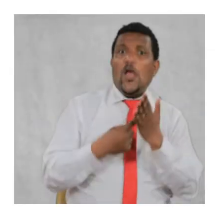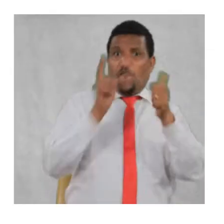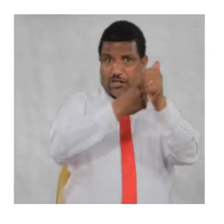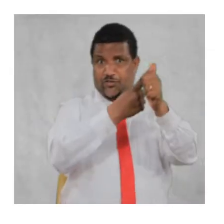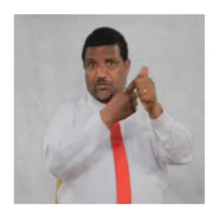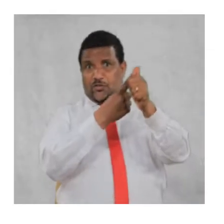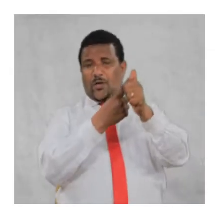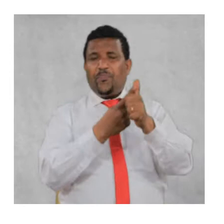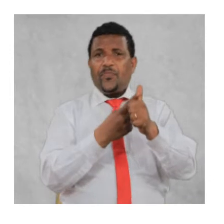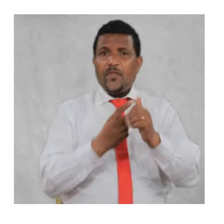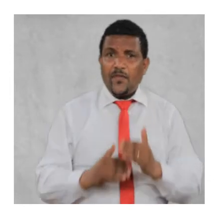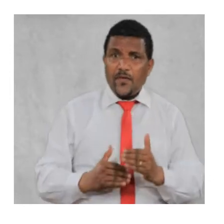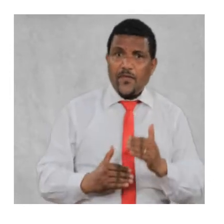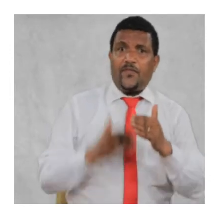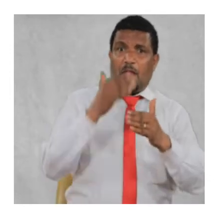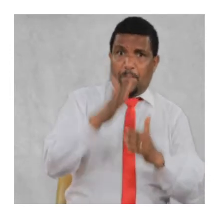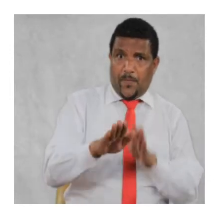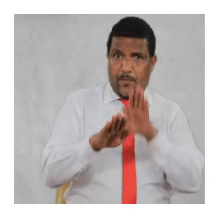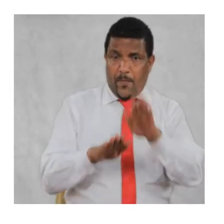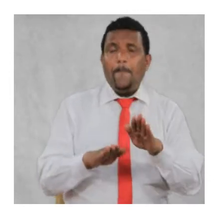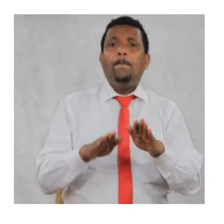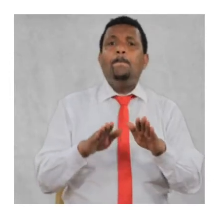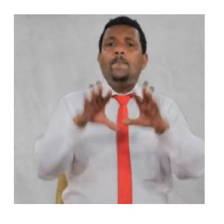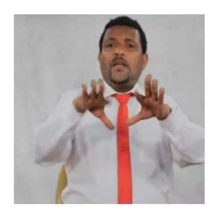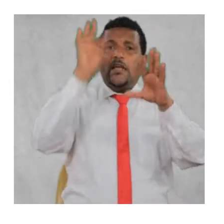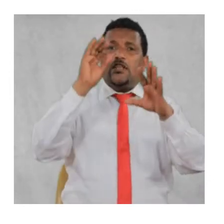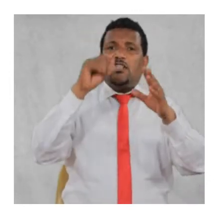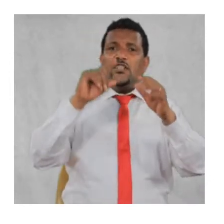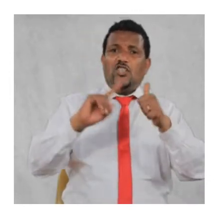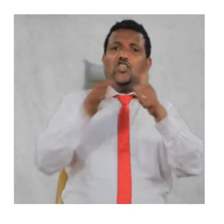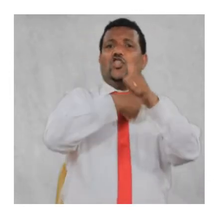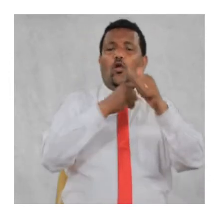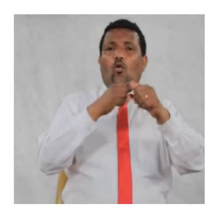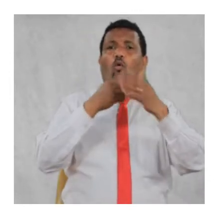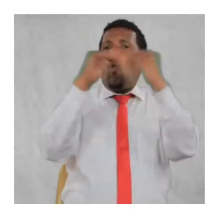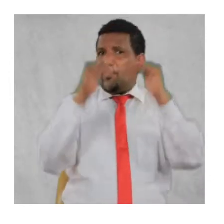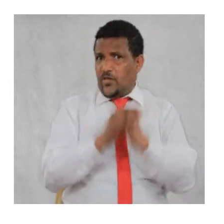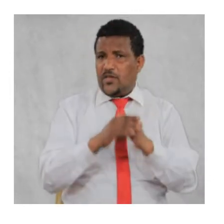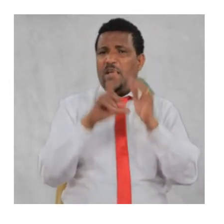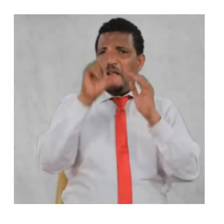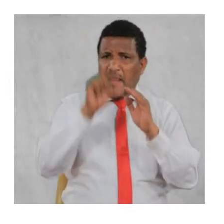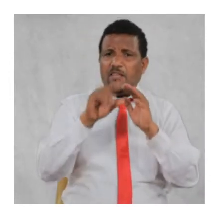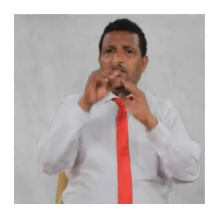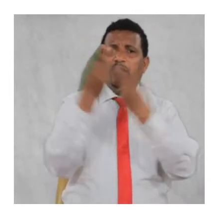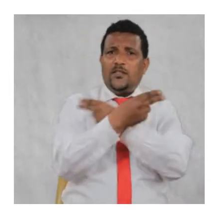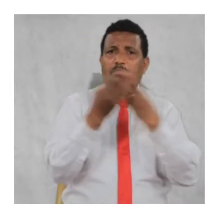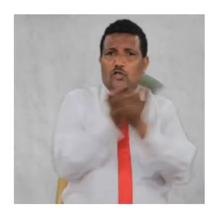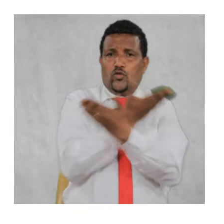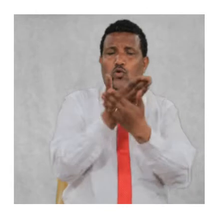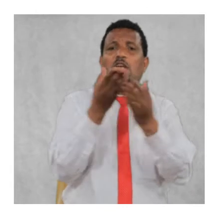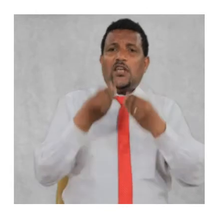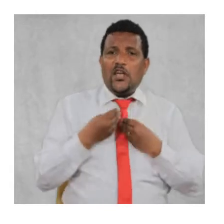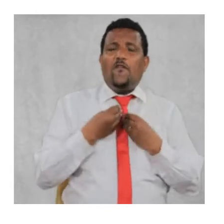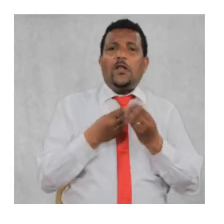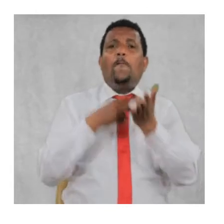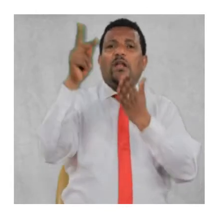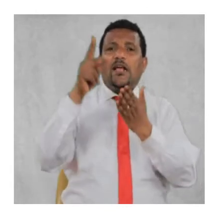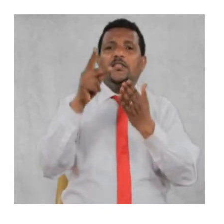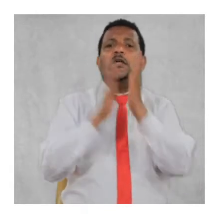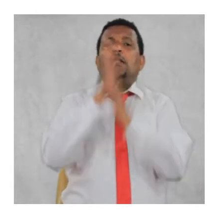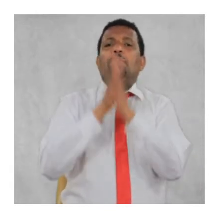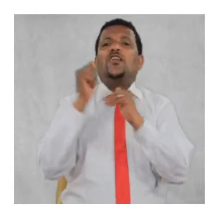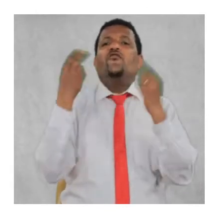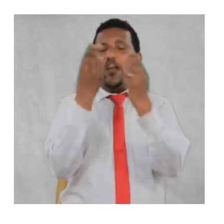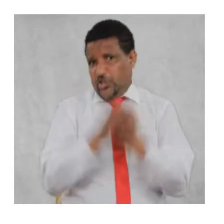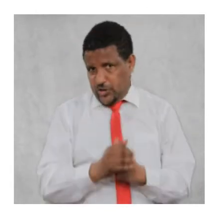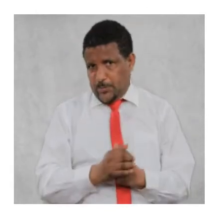first step is, in order to get the initial quantity, let's substitute the given price on the demand function.